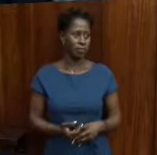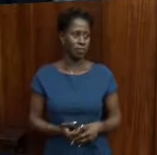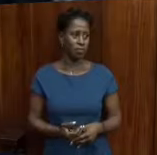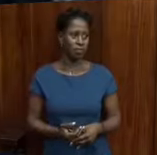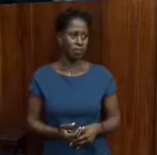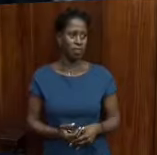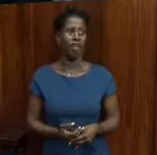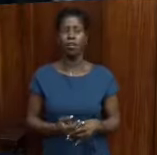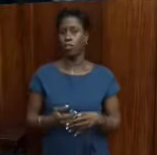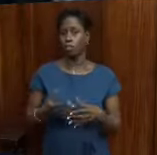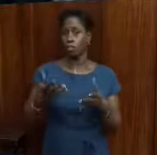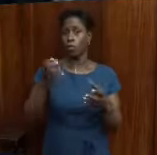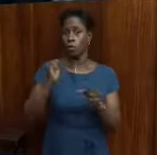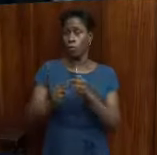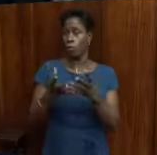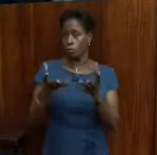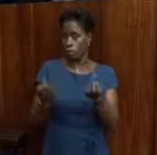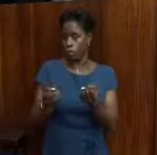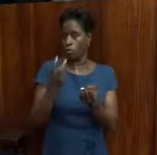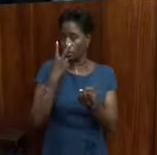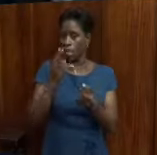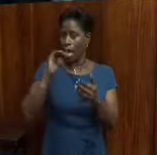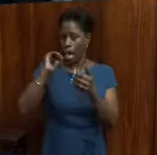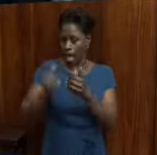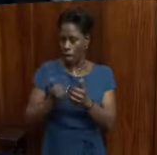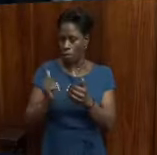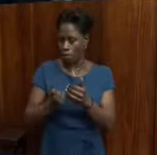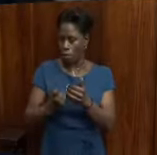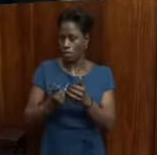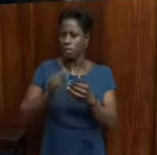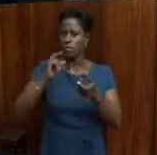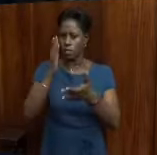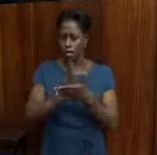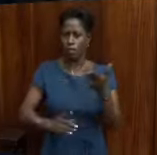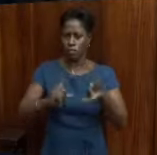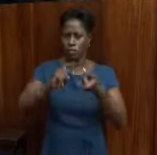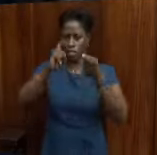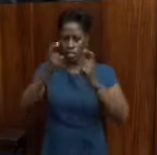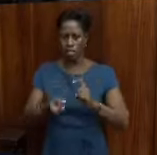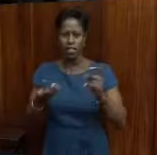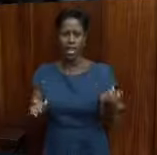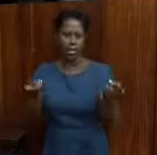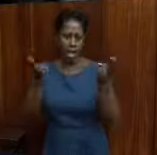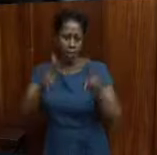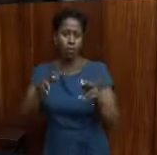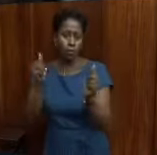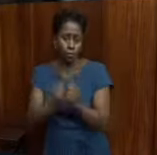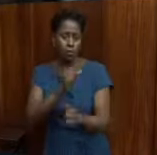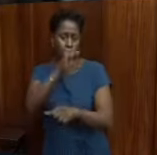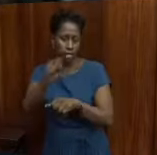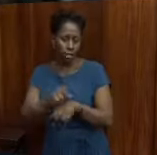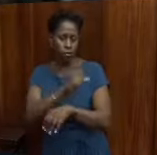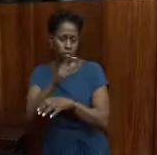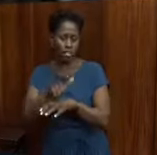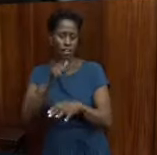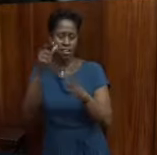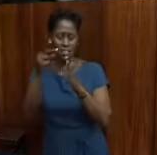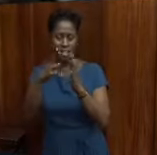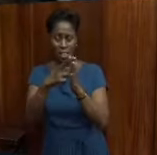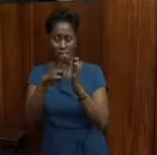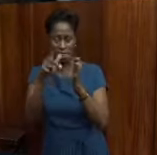for changes in the Constitution. To achieve some movement on this important national matter, the government has